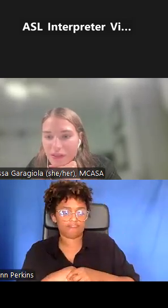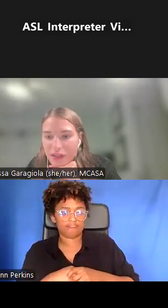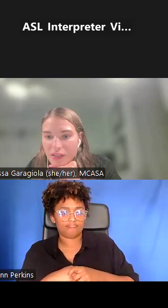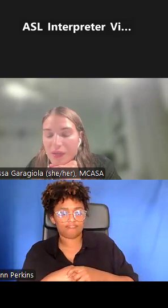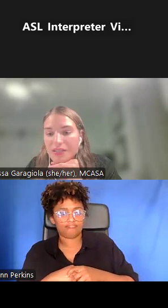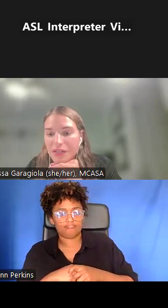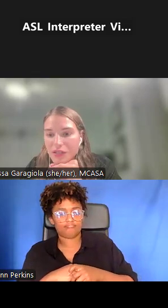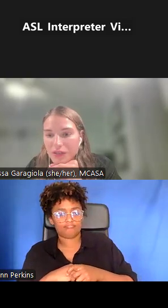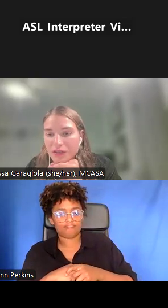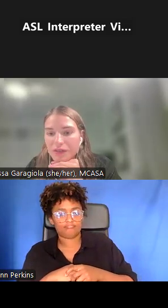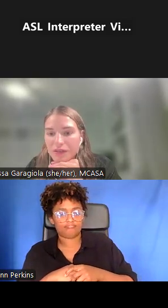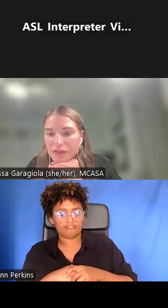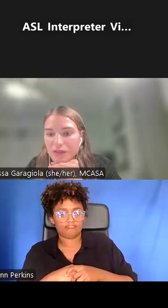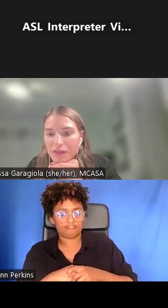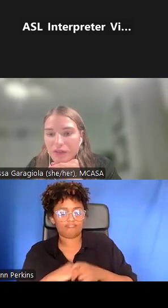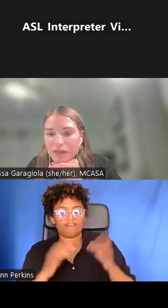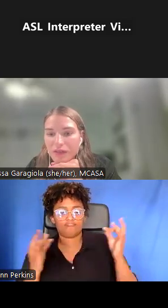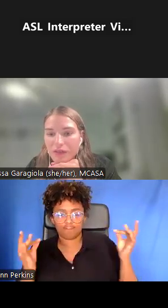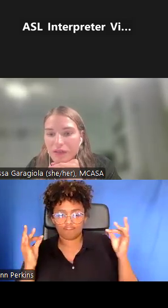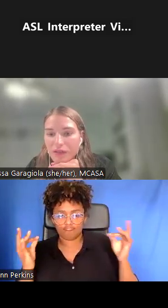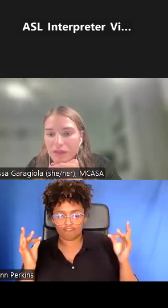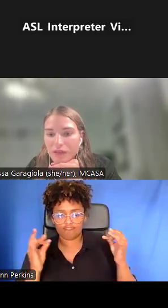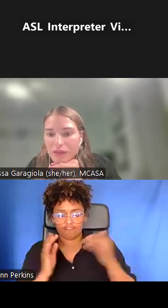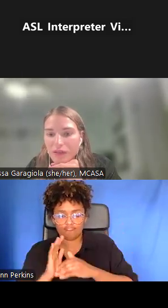Yeah, these are awesome. Meditation.